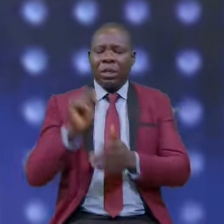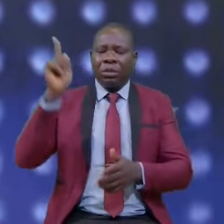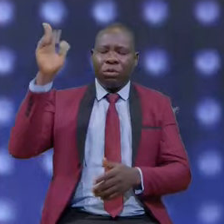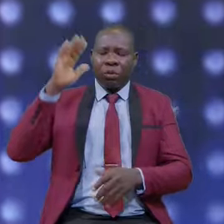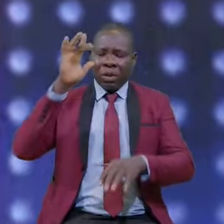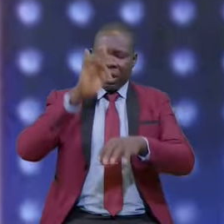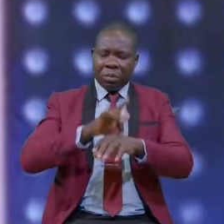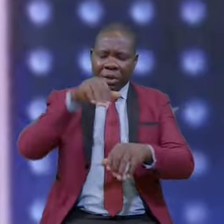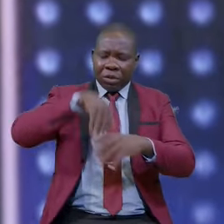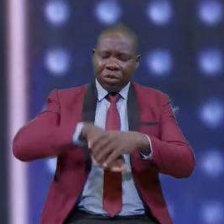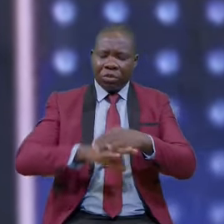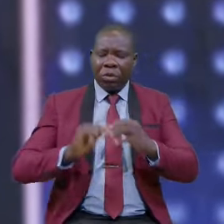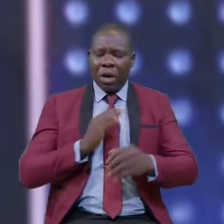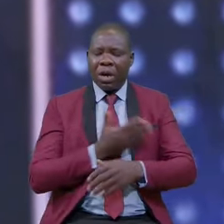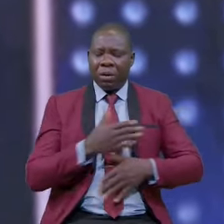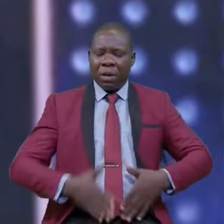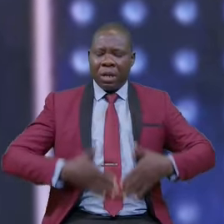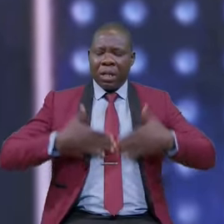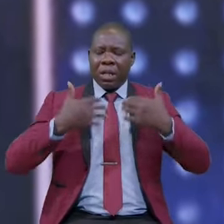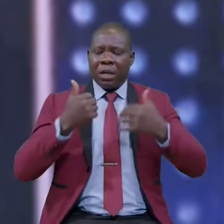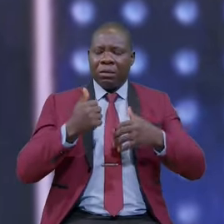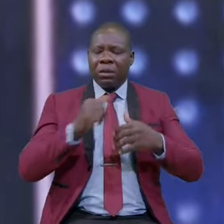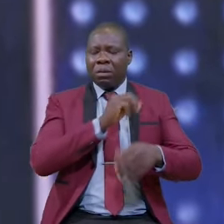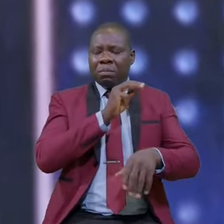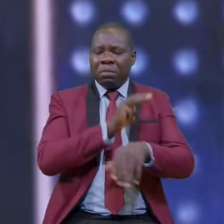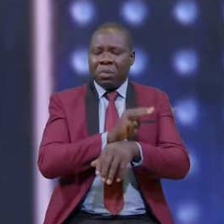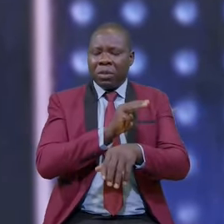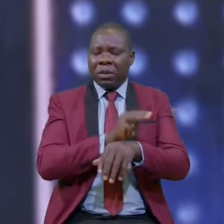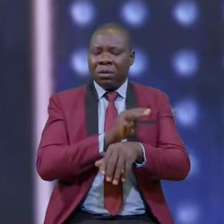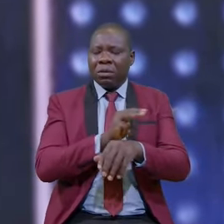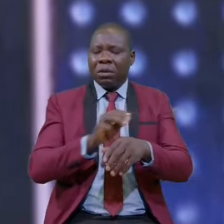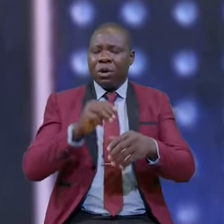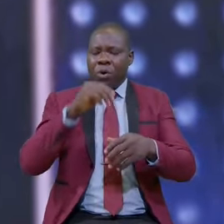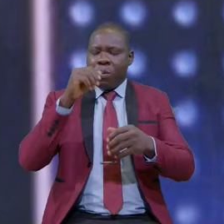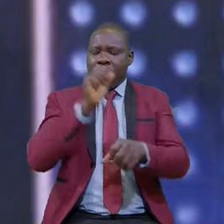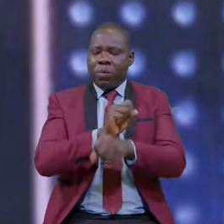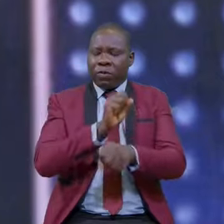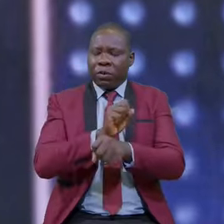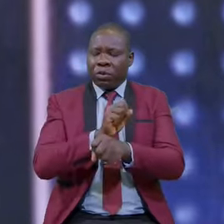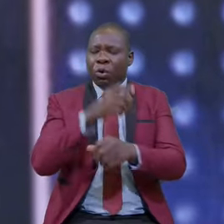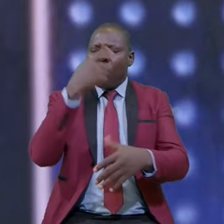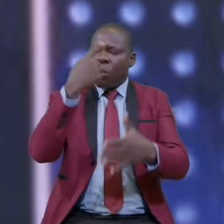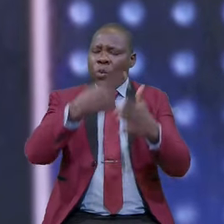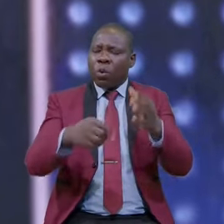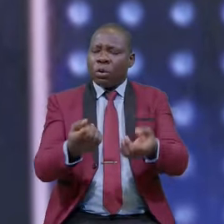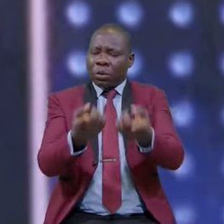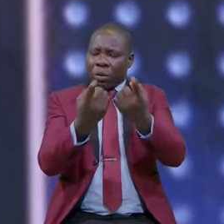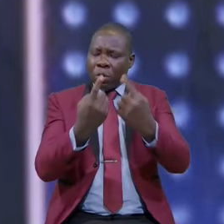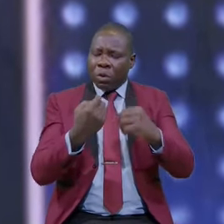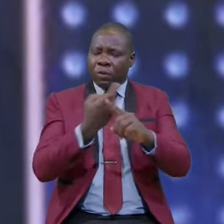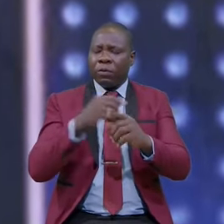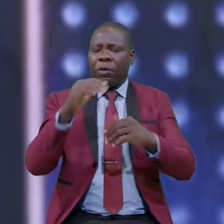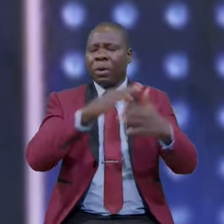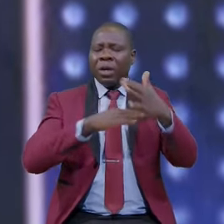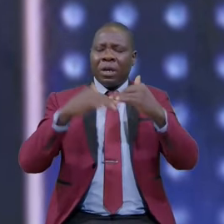ministries, into our profession, what comes from heaven and the only place it can come from to